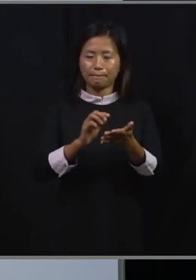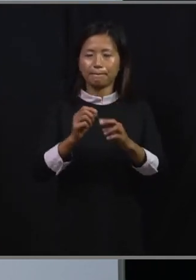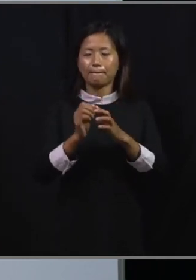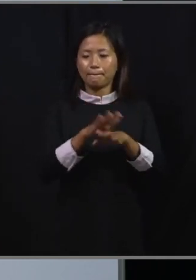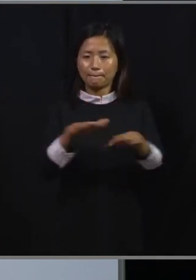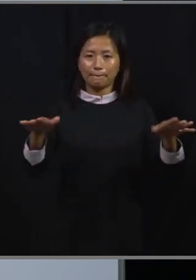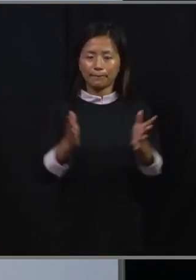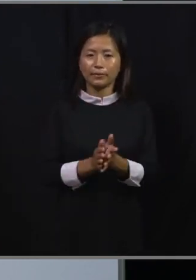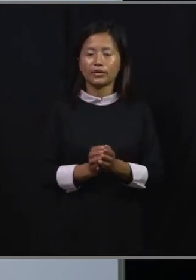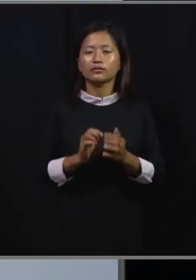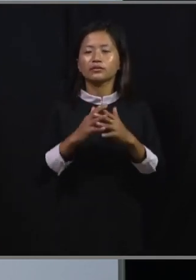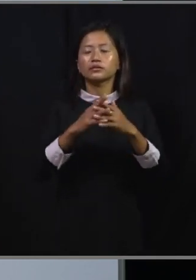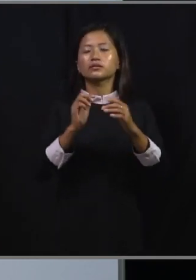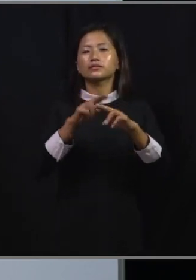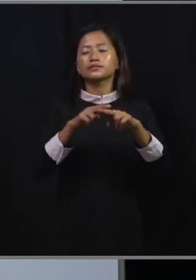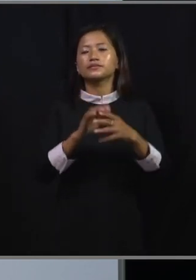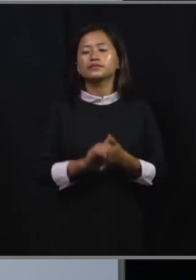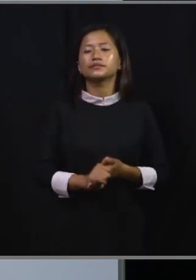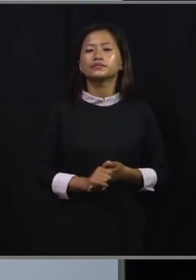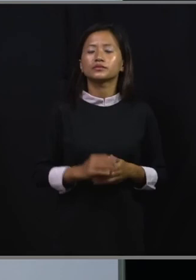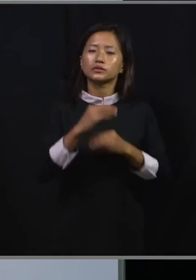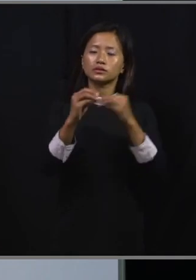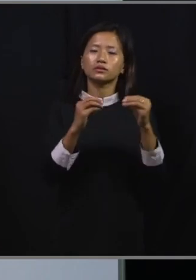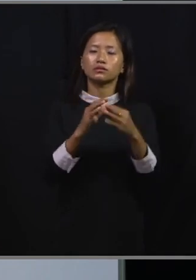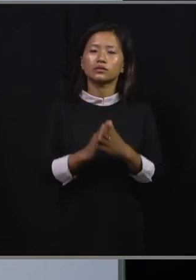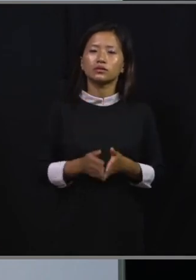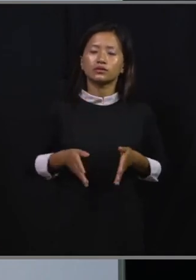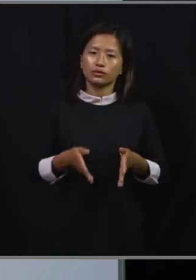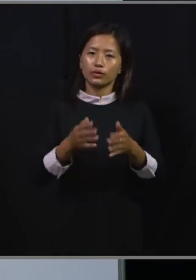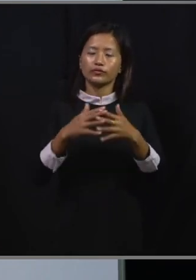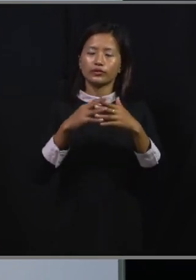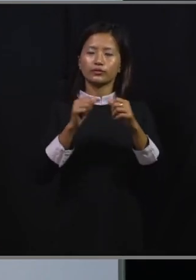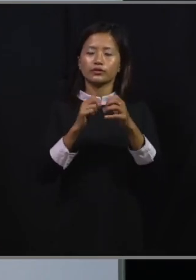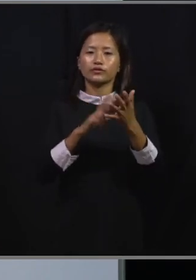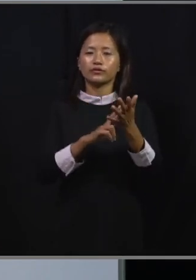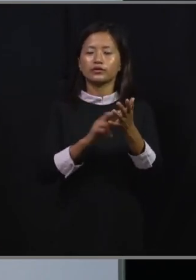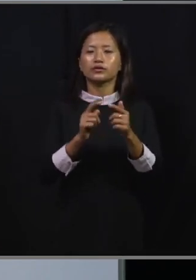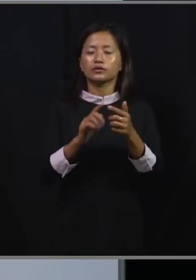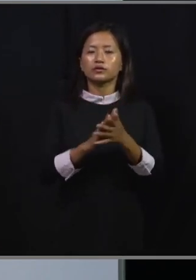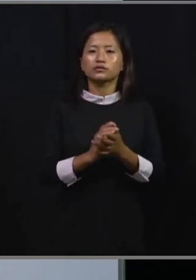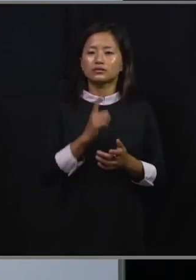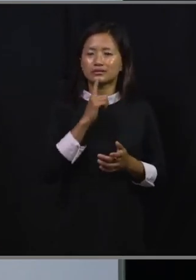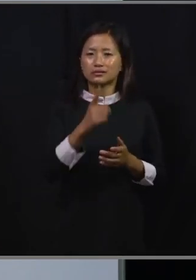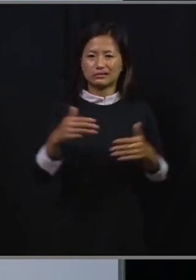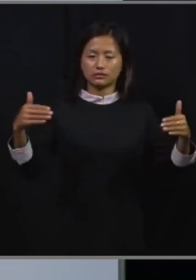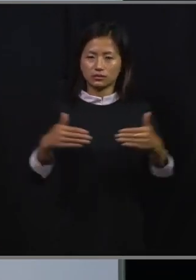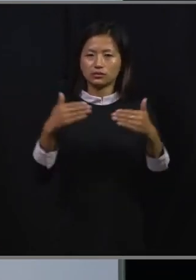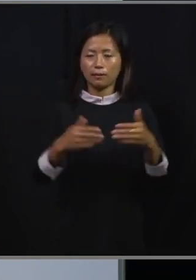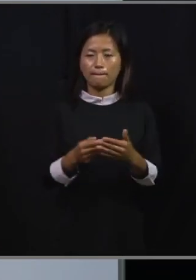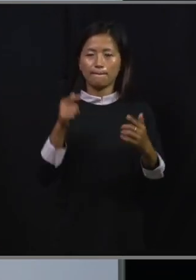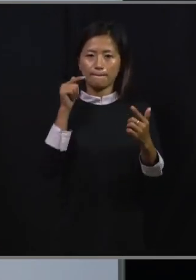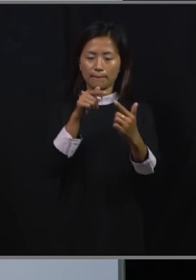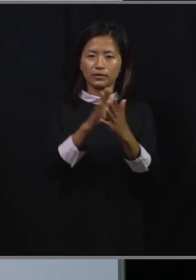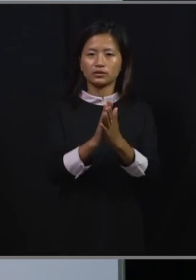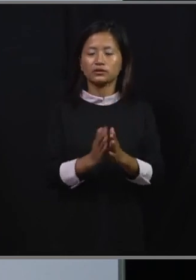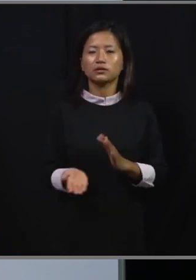it clear? Okay. So, okay, this is about the wave. This is just an introduction, dear students. The main chapter